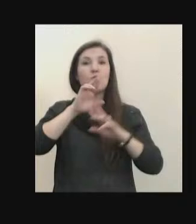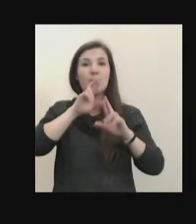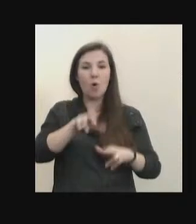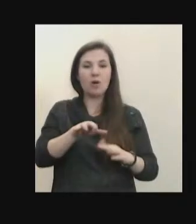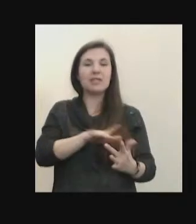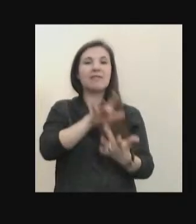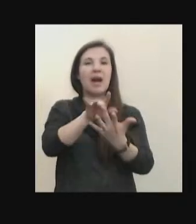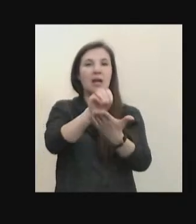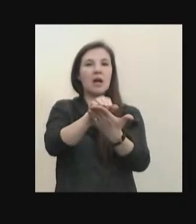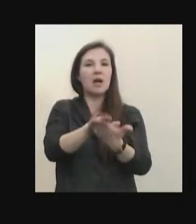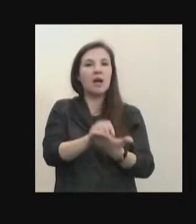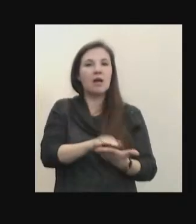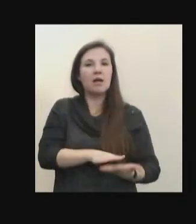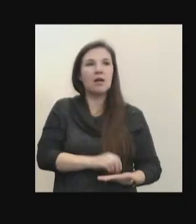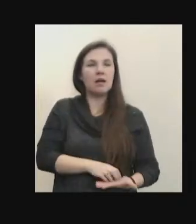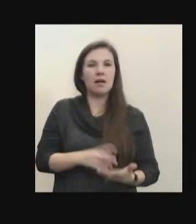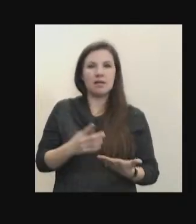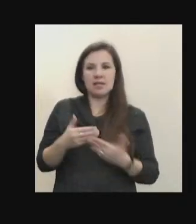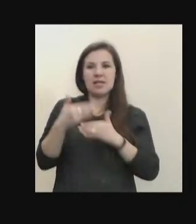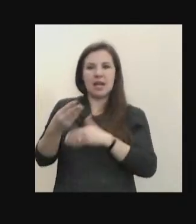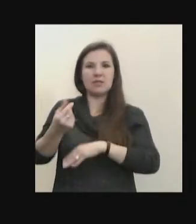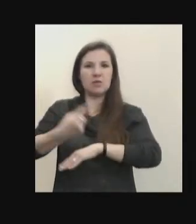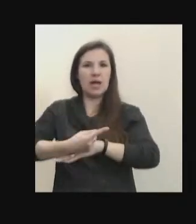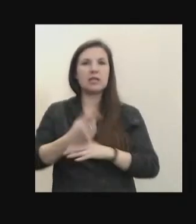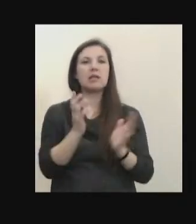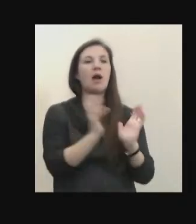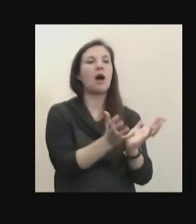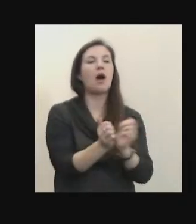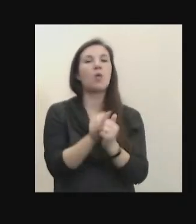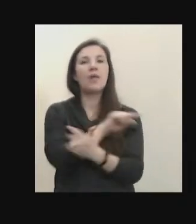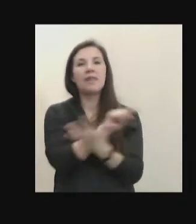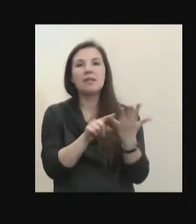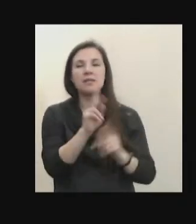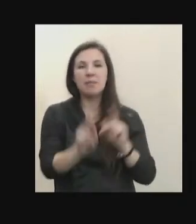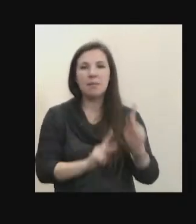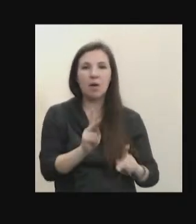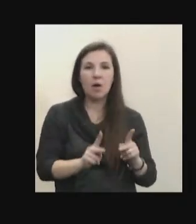talk to these people. And that's on top of the hundreds and hundreds we've